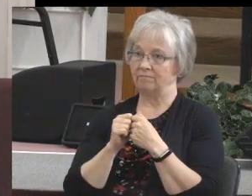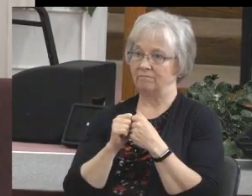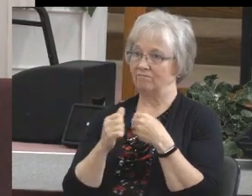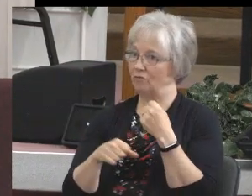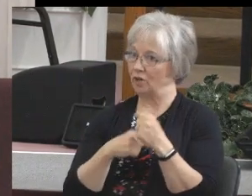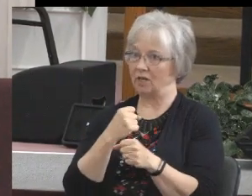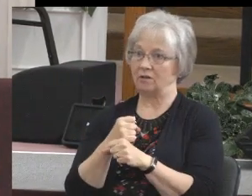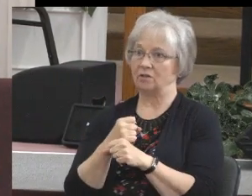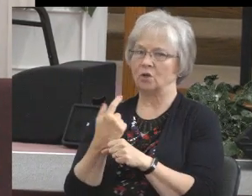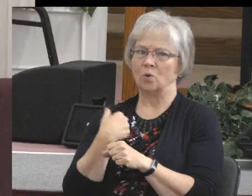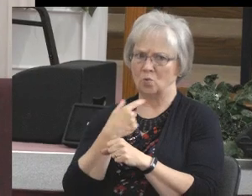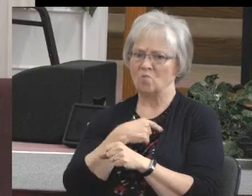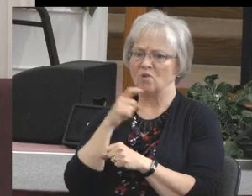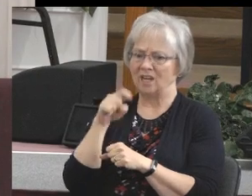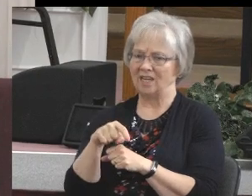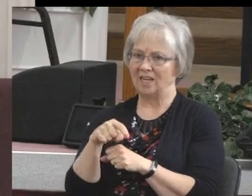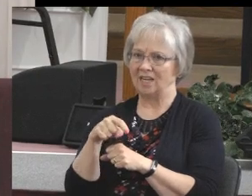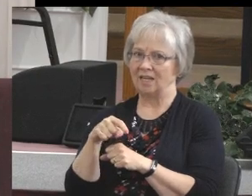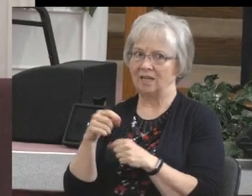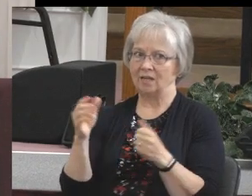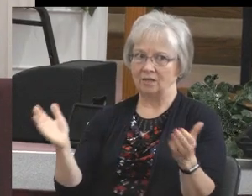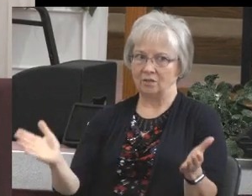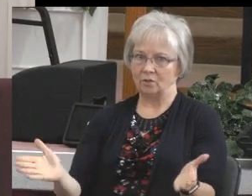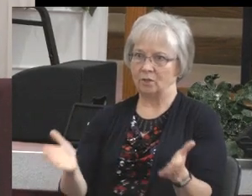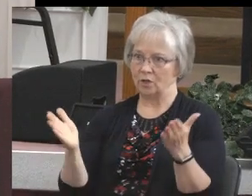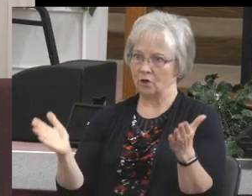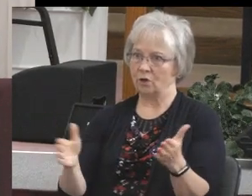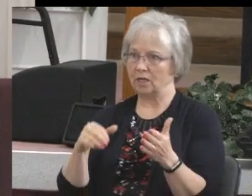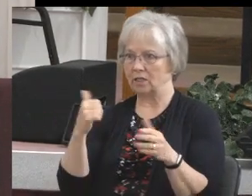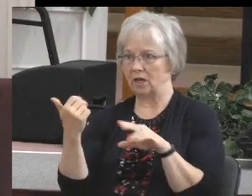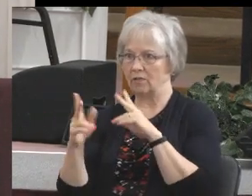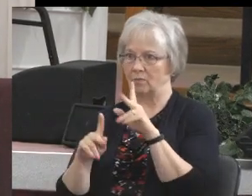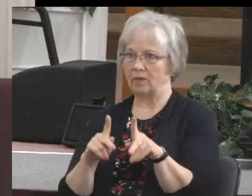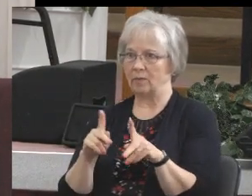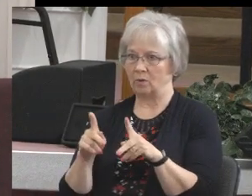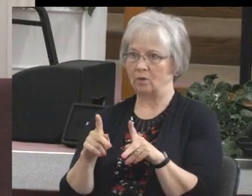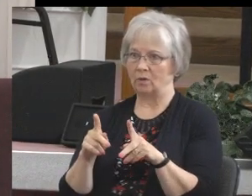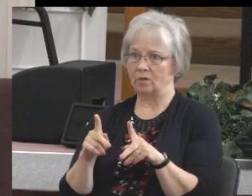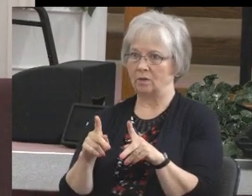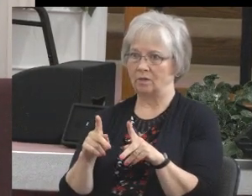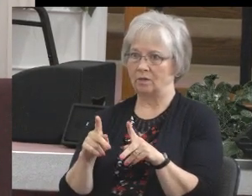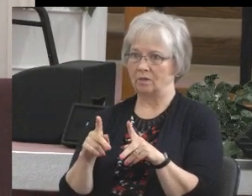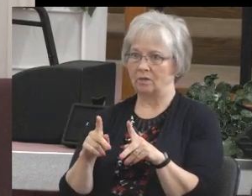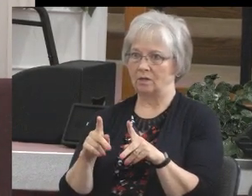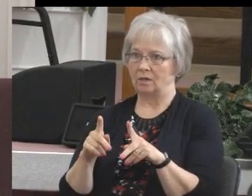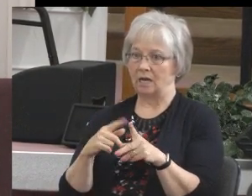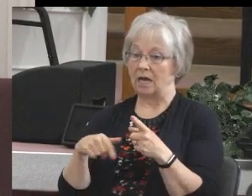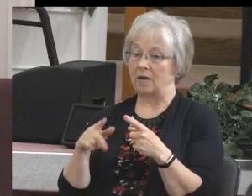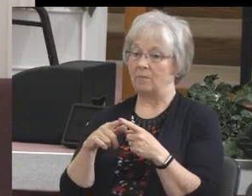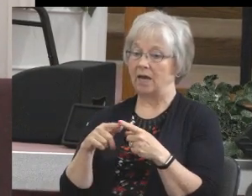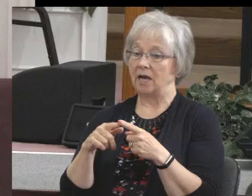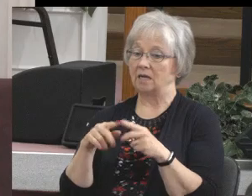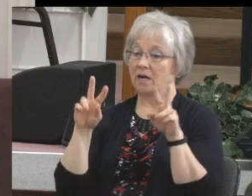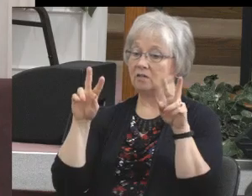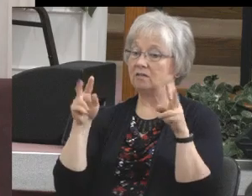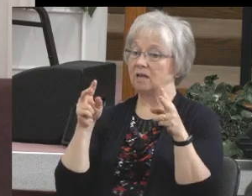We need to think about and encourage others to think about our statement of identity in our